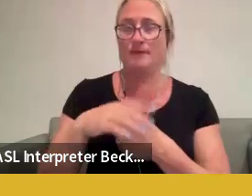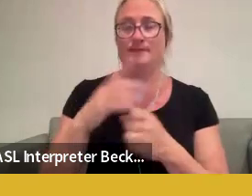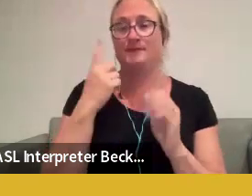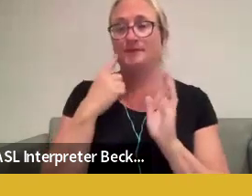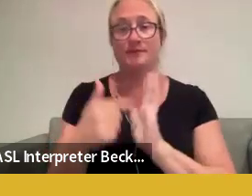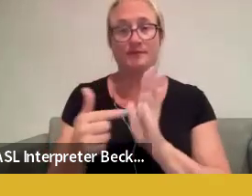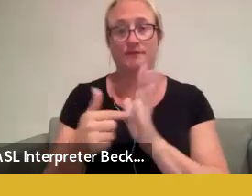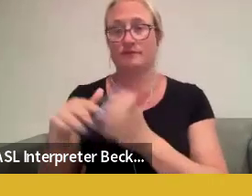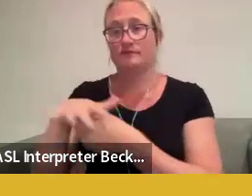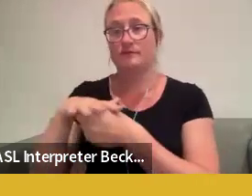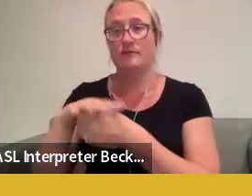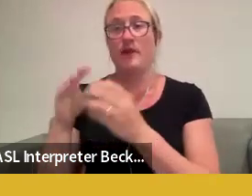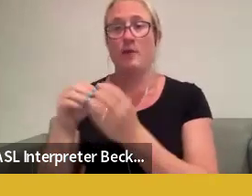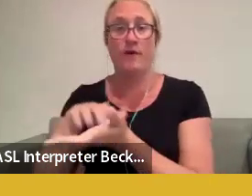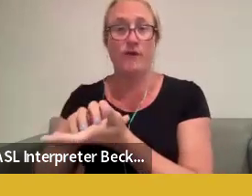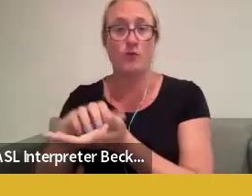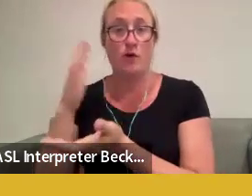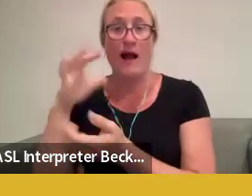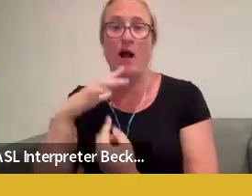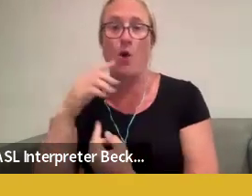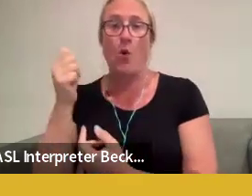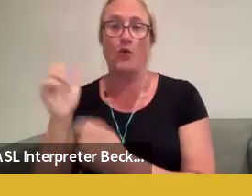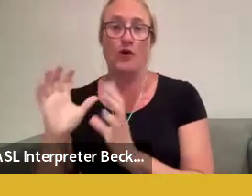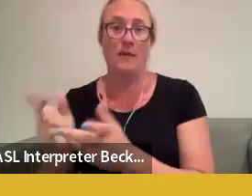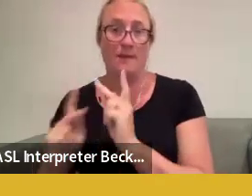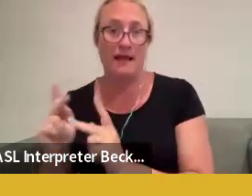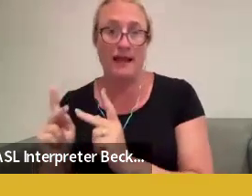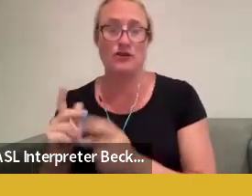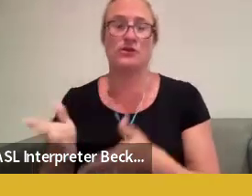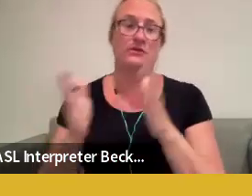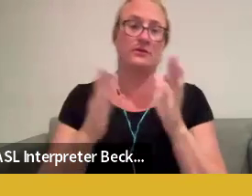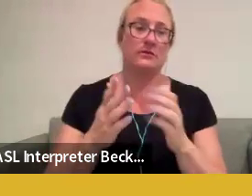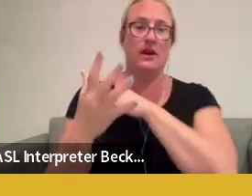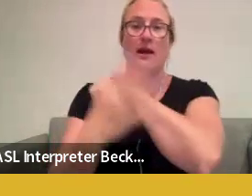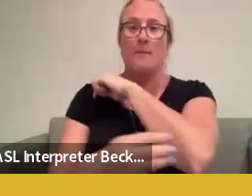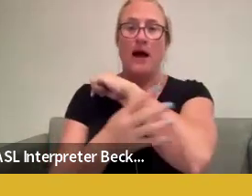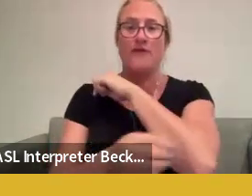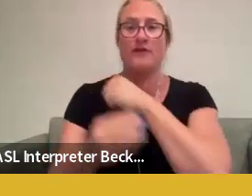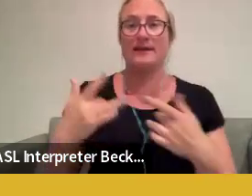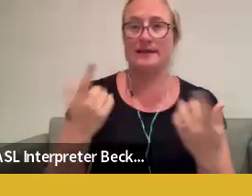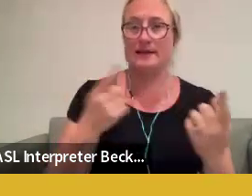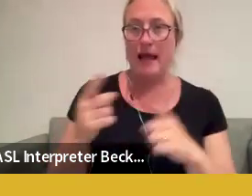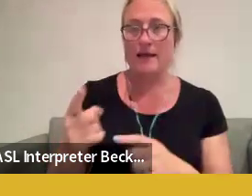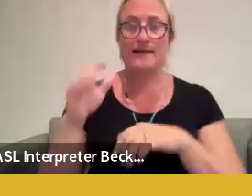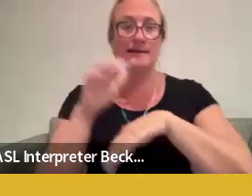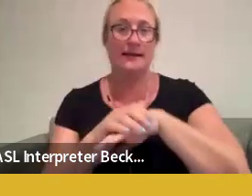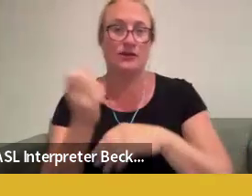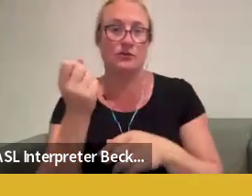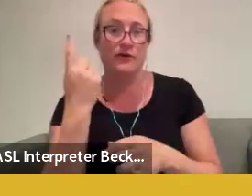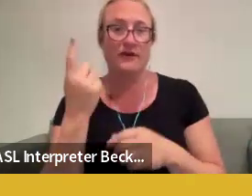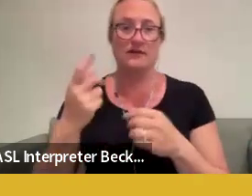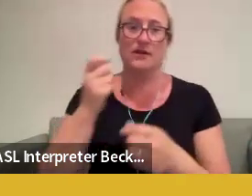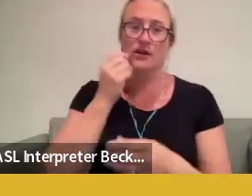areas are more vulnerable, maybe because they have an older population, we look at poverty status, English proficiency, race and ethnicity, and